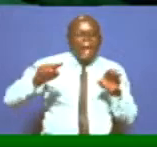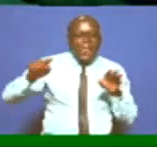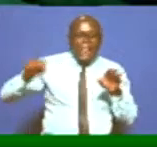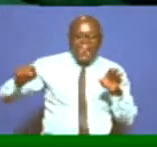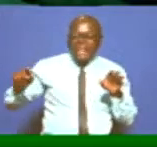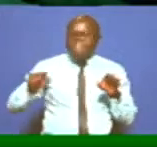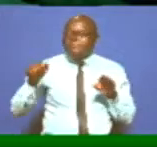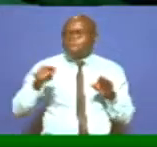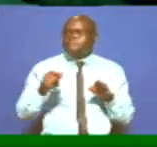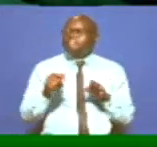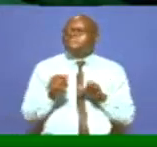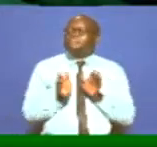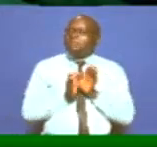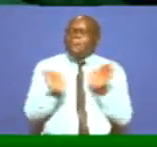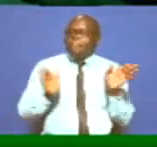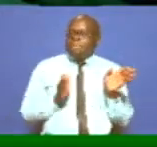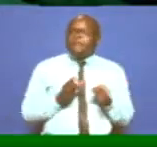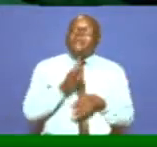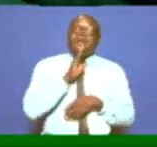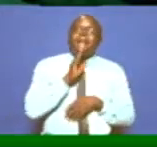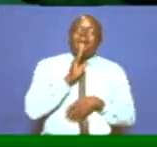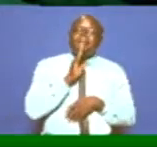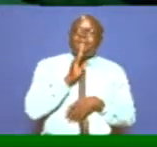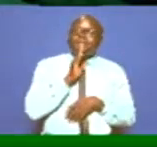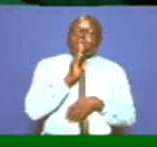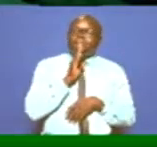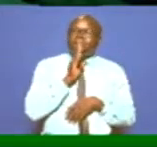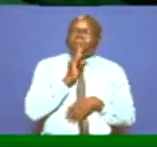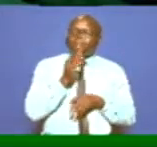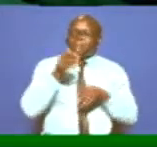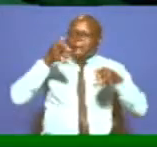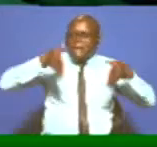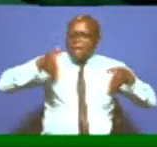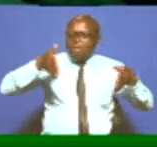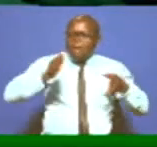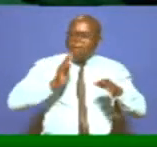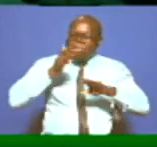in the public debt at the moment.